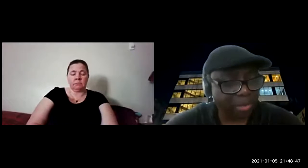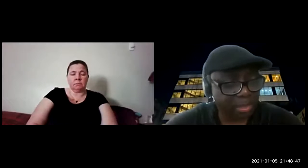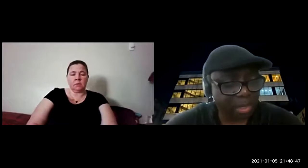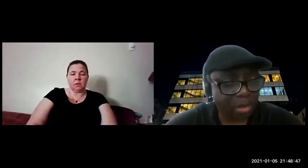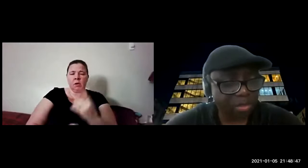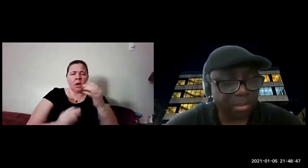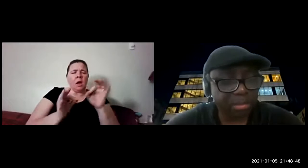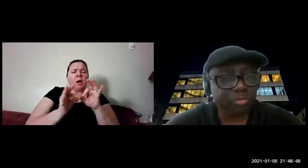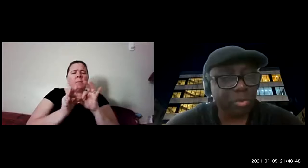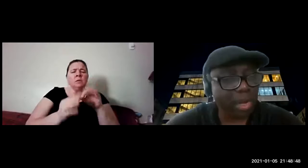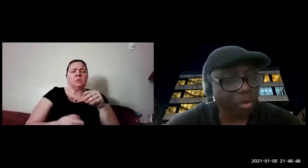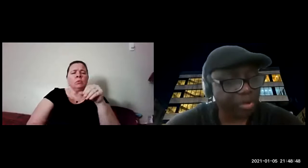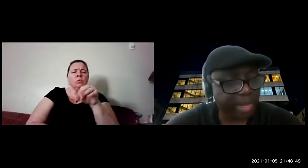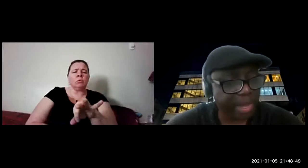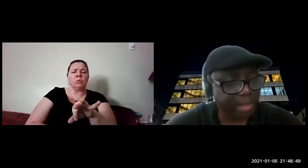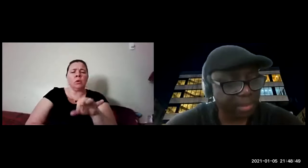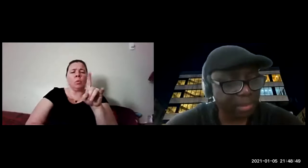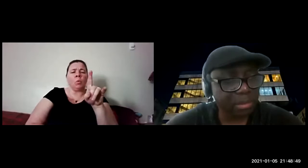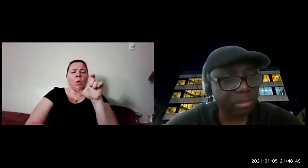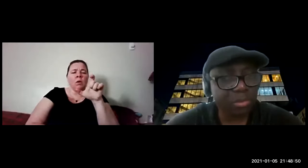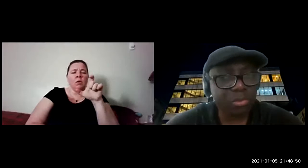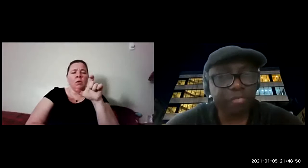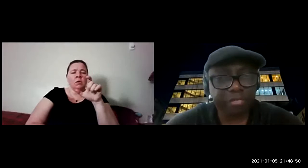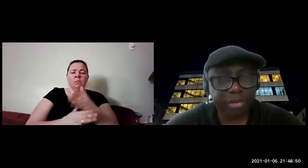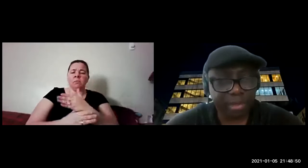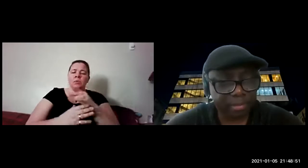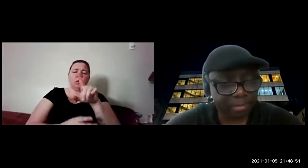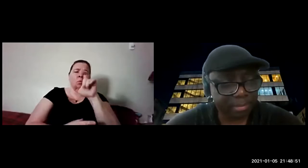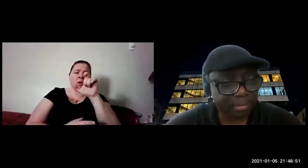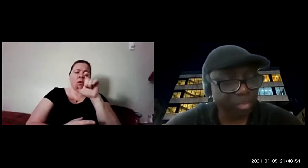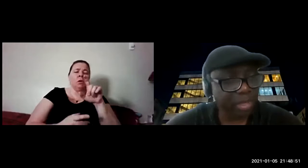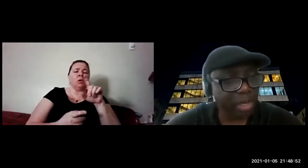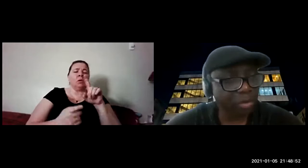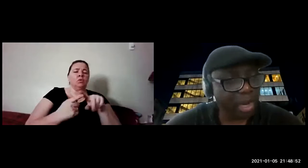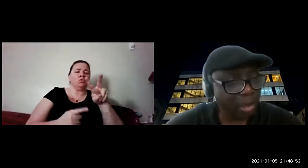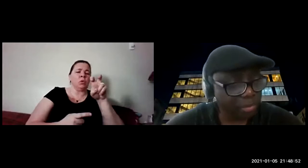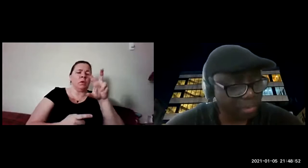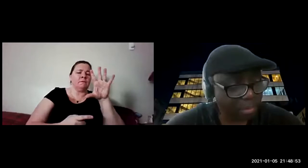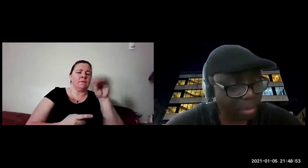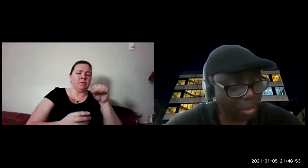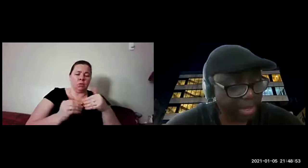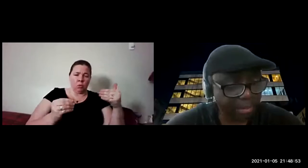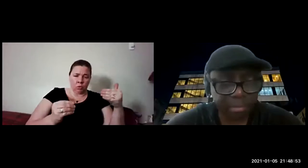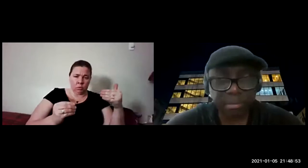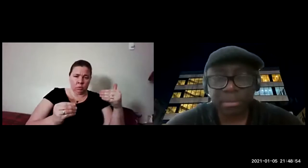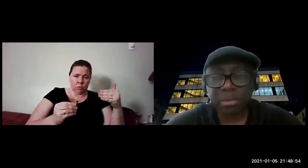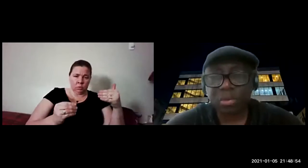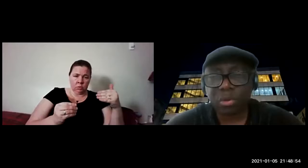How much is it gonna cost? Between $100 and $250. Between $100 on the low